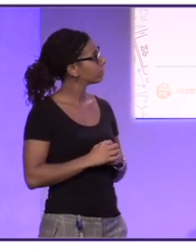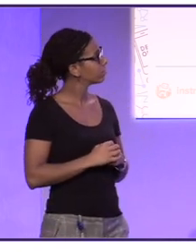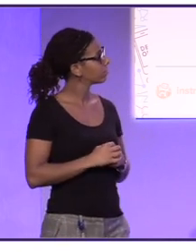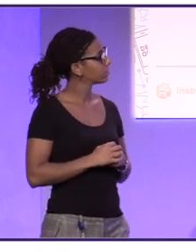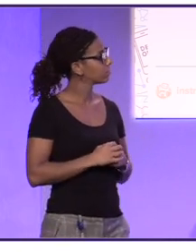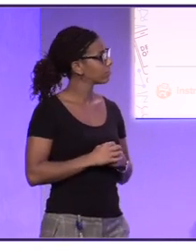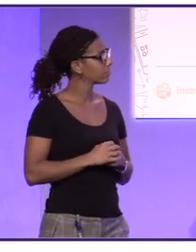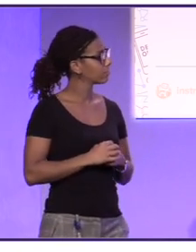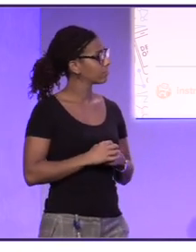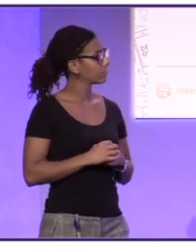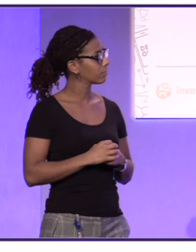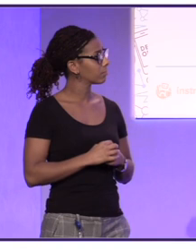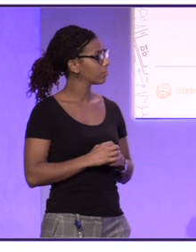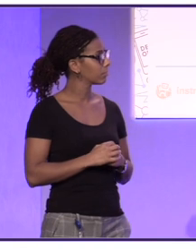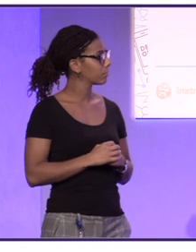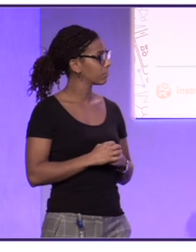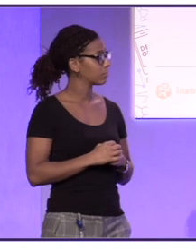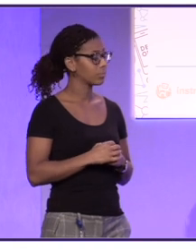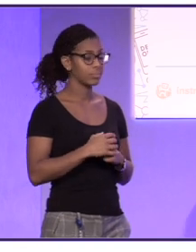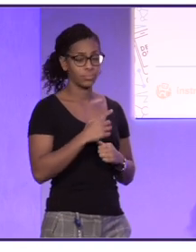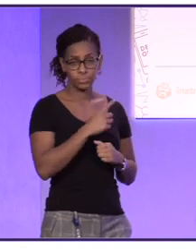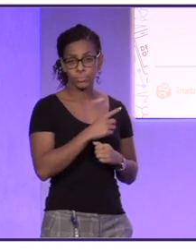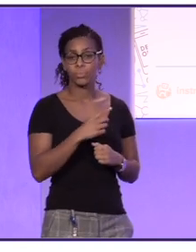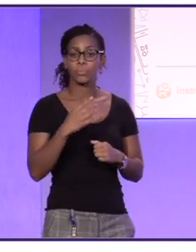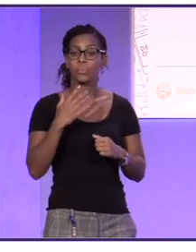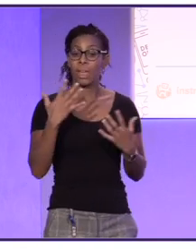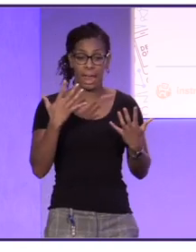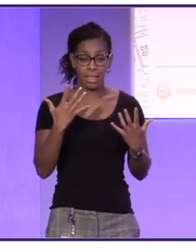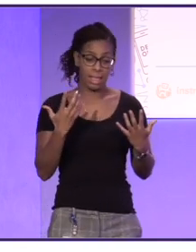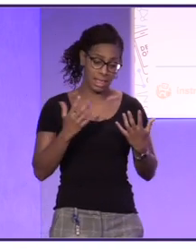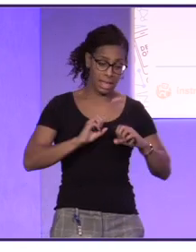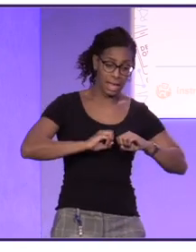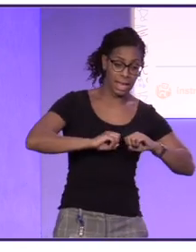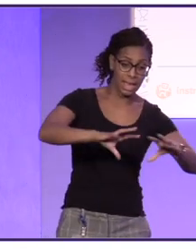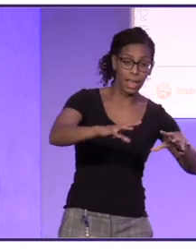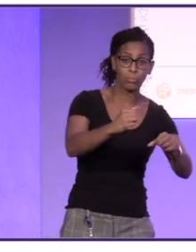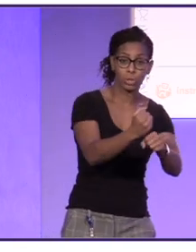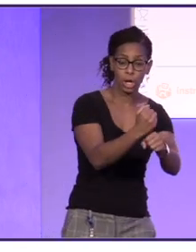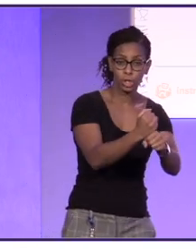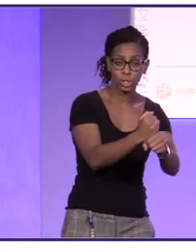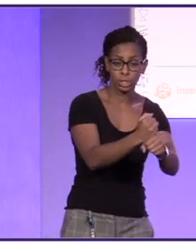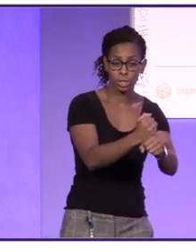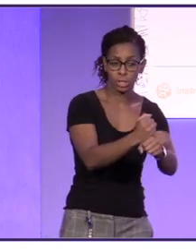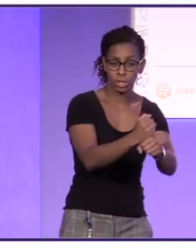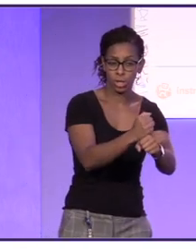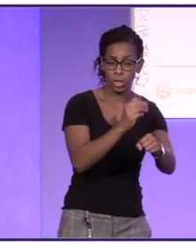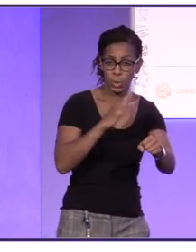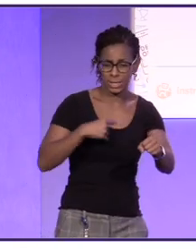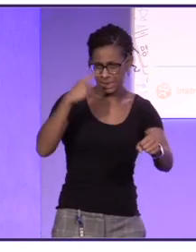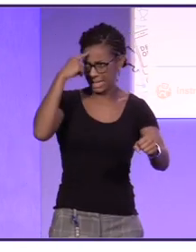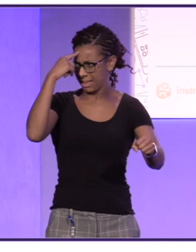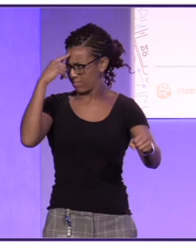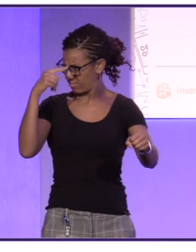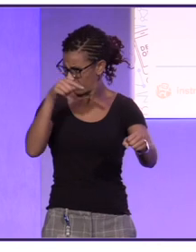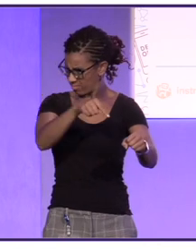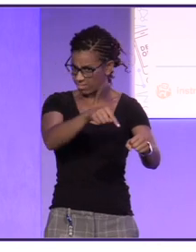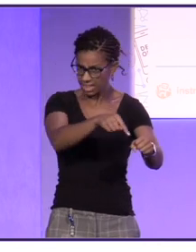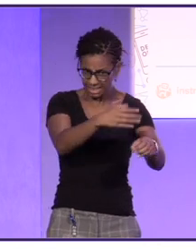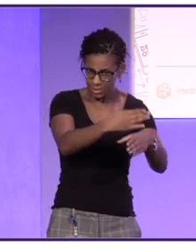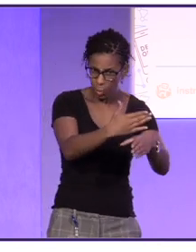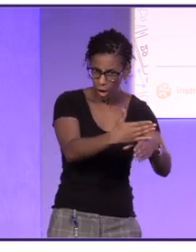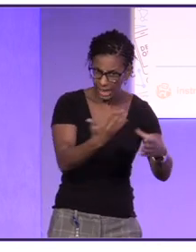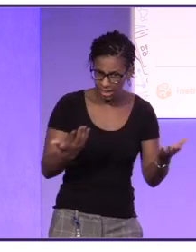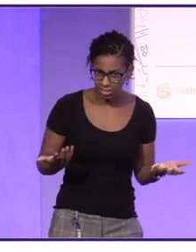The other thing is that once you push stuff out into production, work out how to work out whether it is actually working.